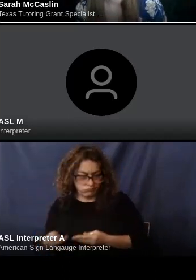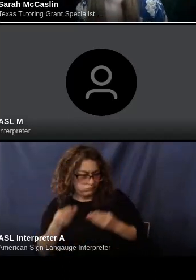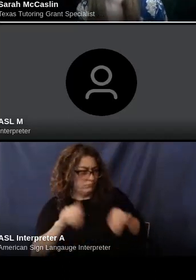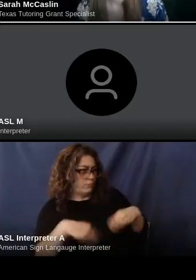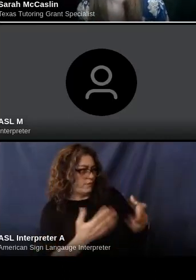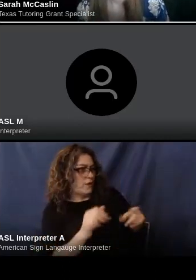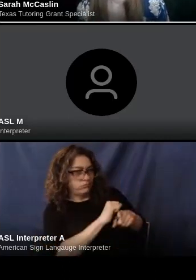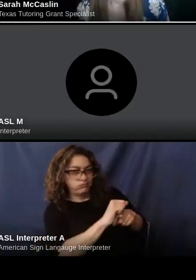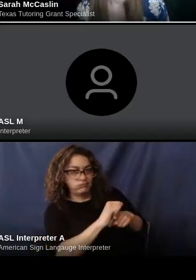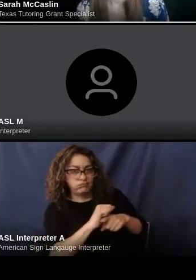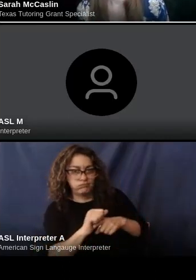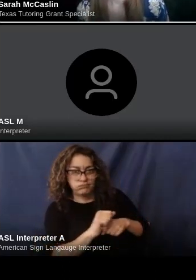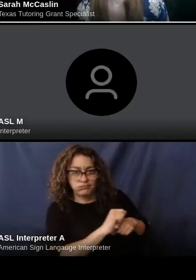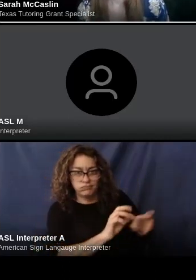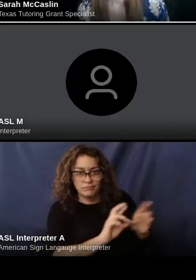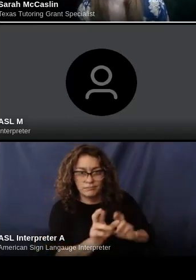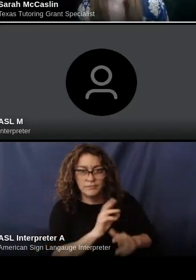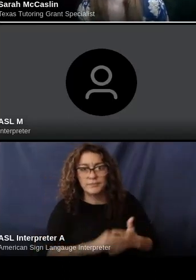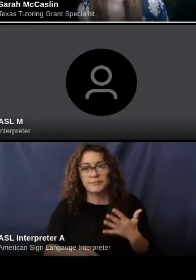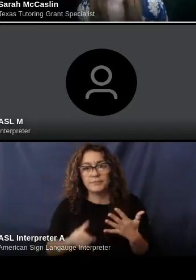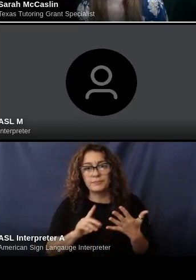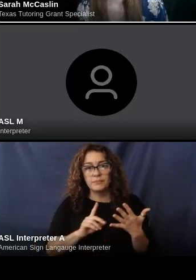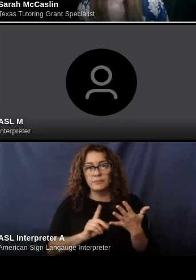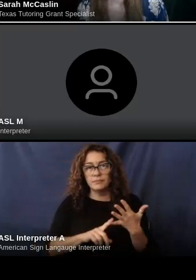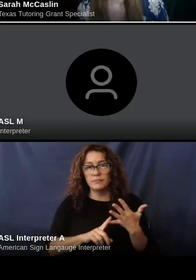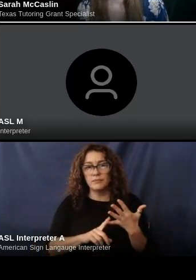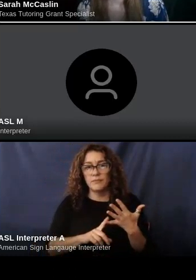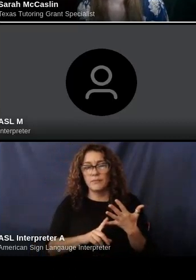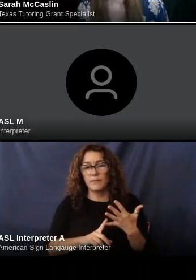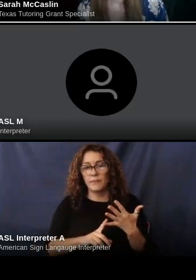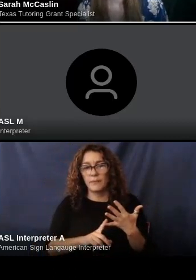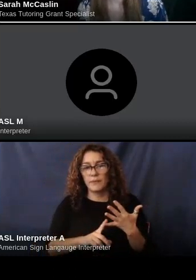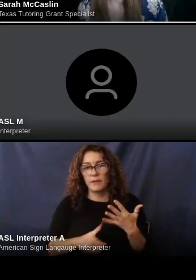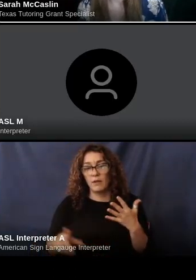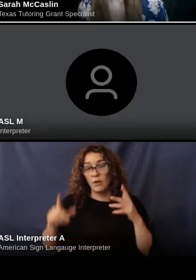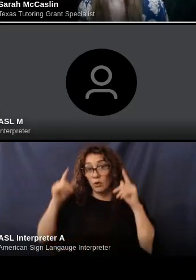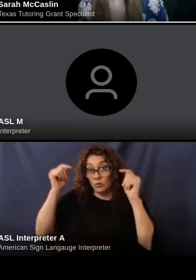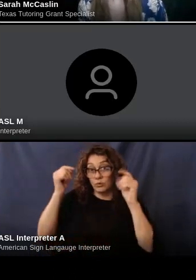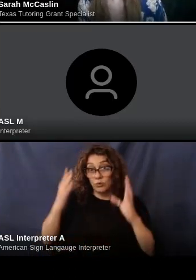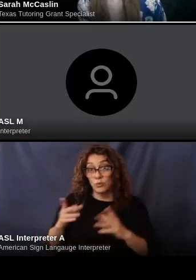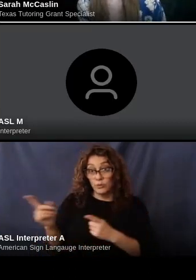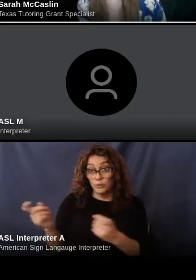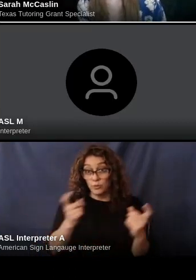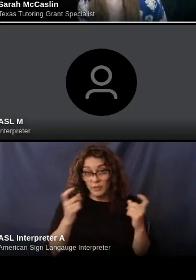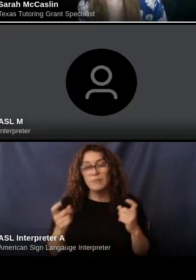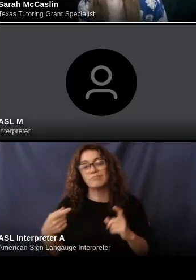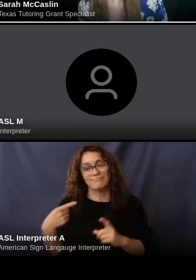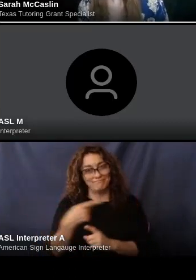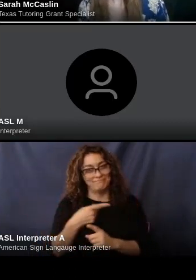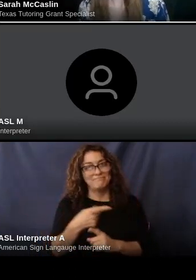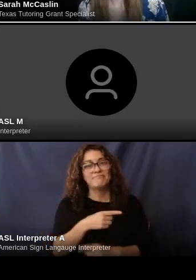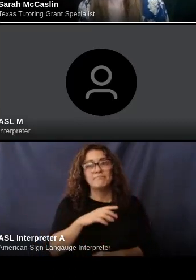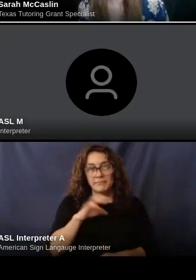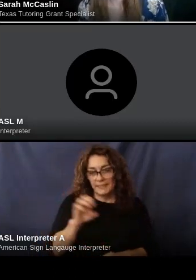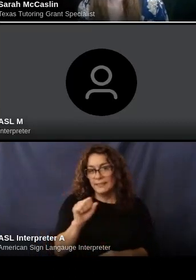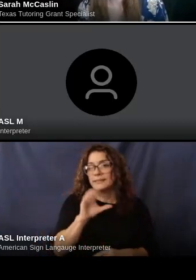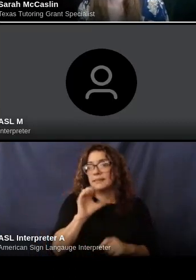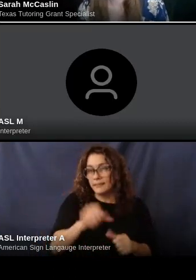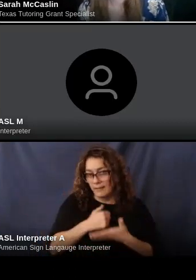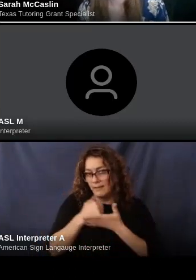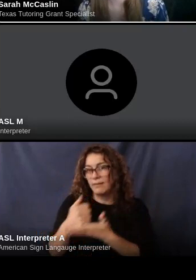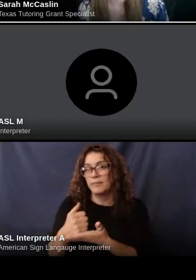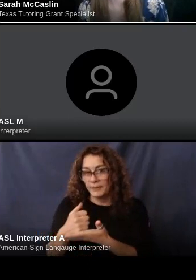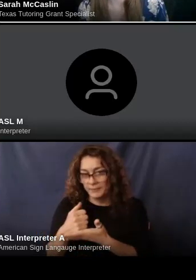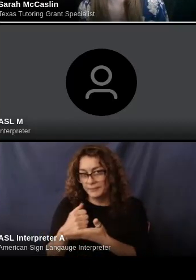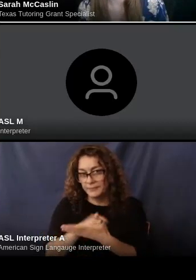Zern. They're also able to assist LEAs with tutor recruitment supports. And then the last